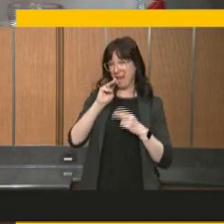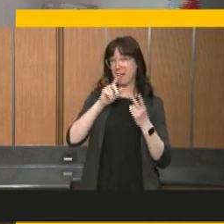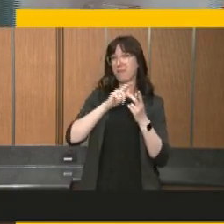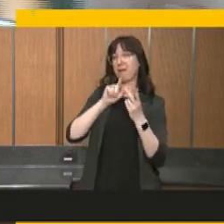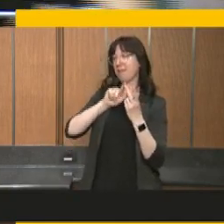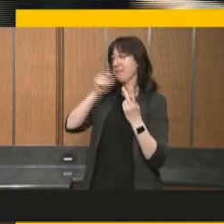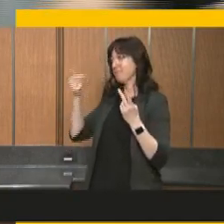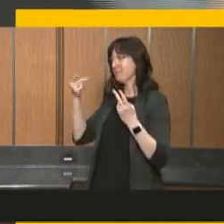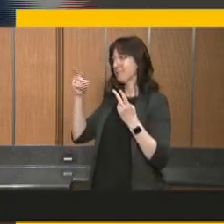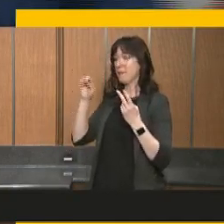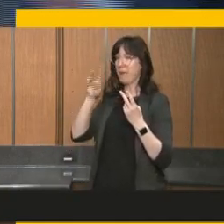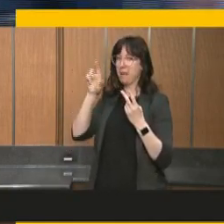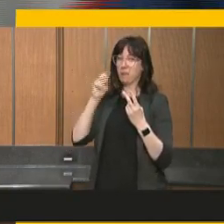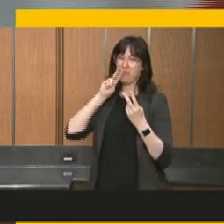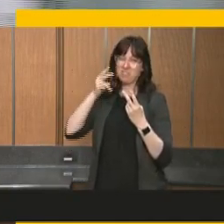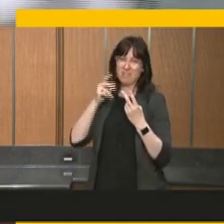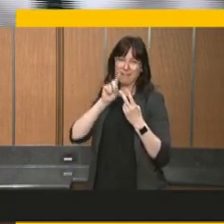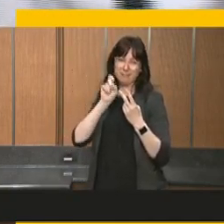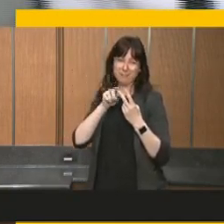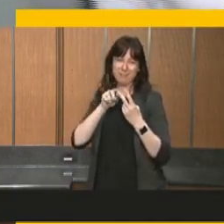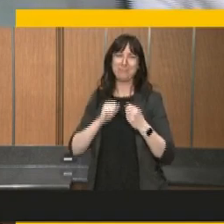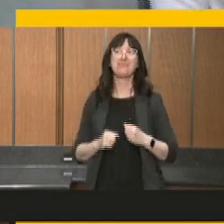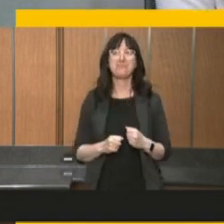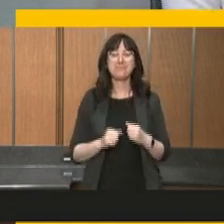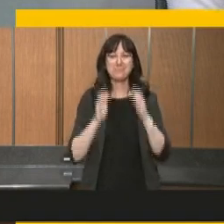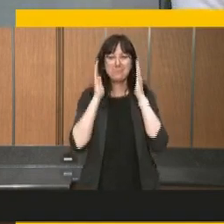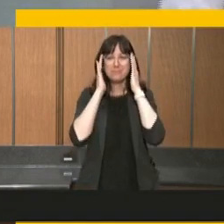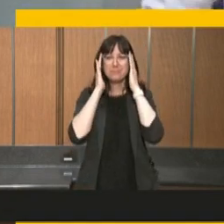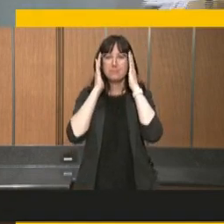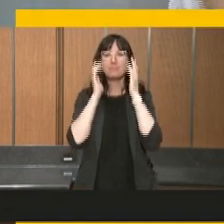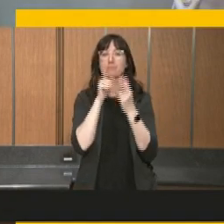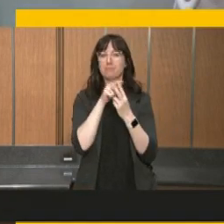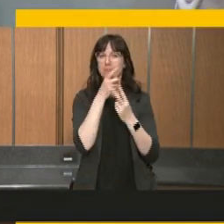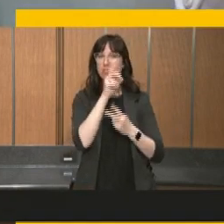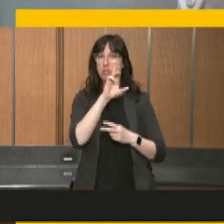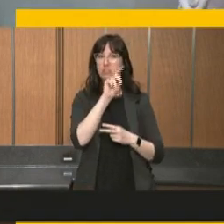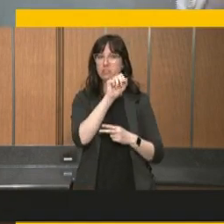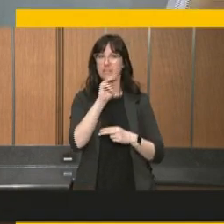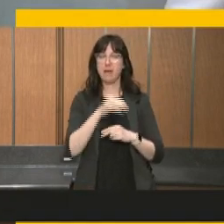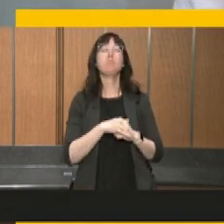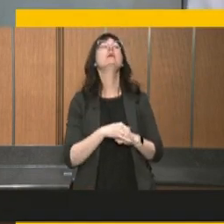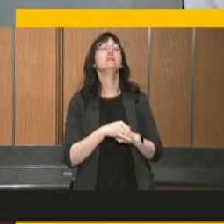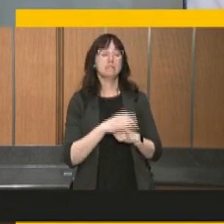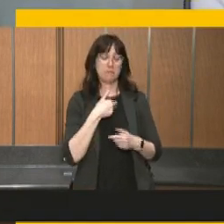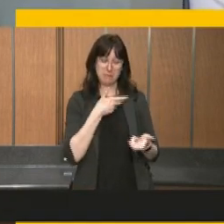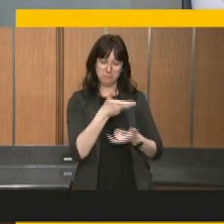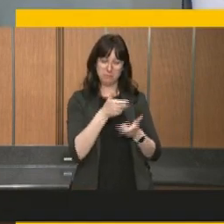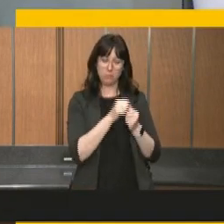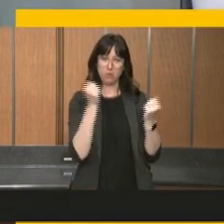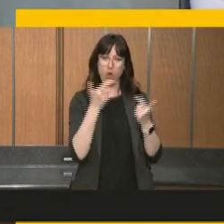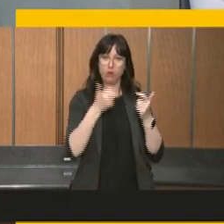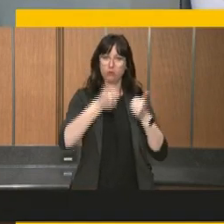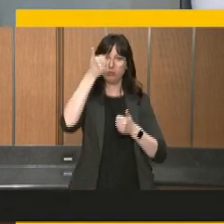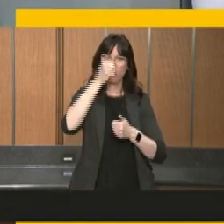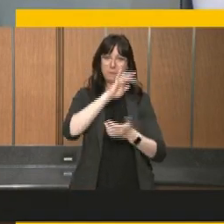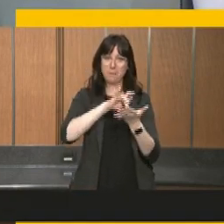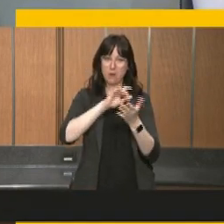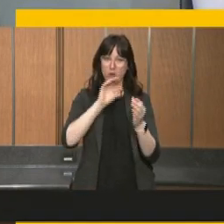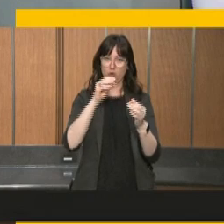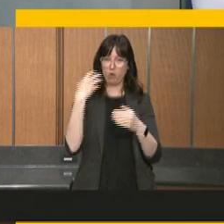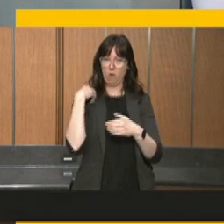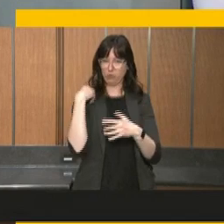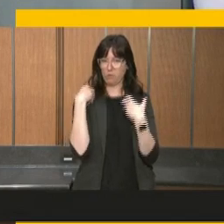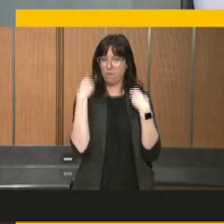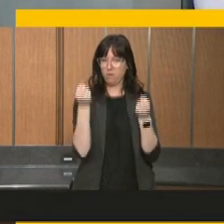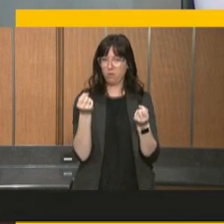the second. Yes, so I work with all the chief medical officers of health, and they've been extremely